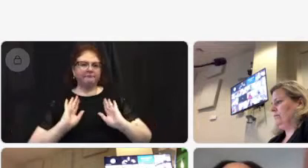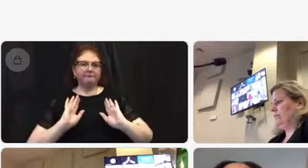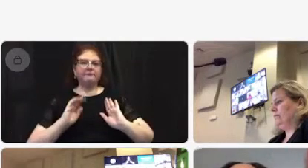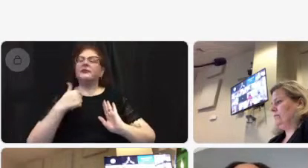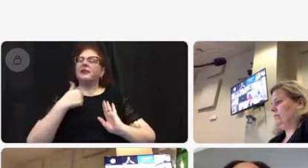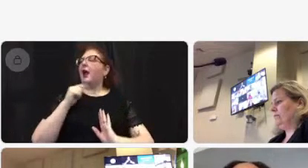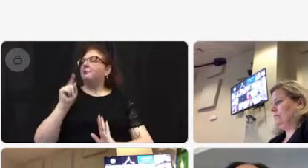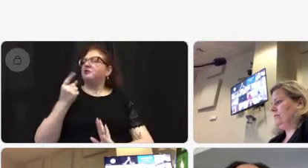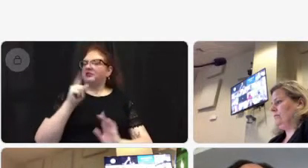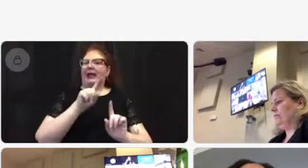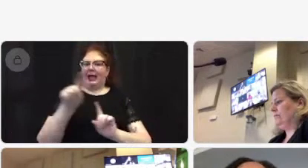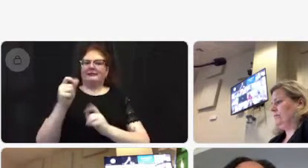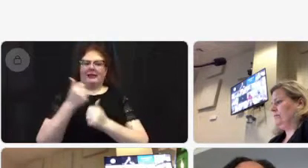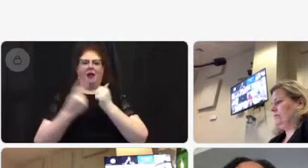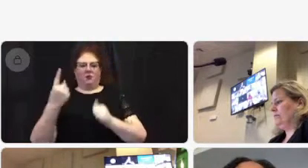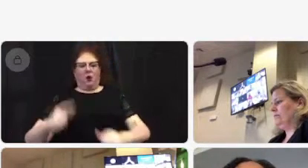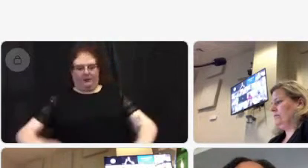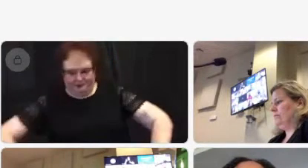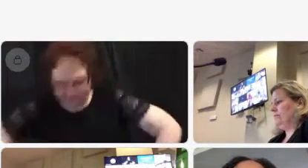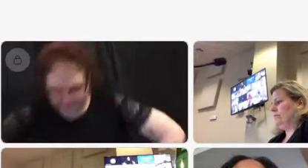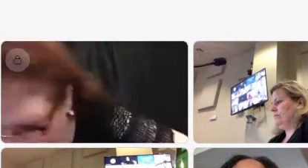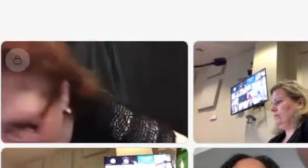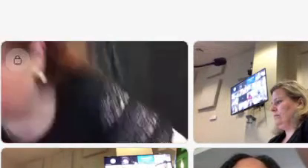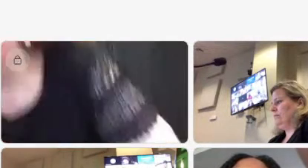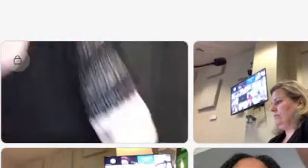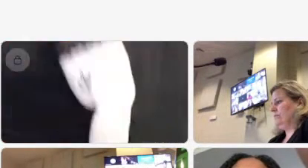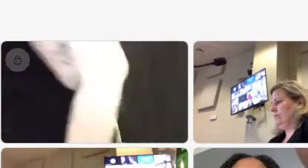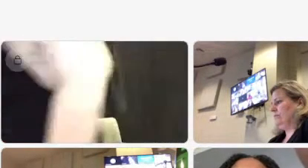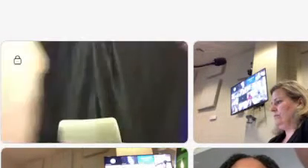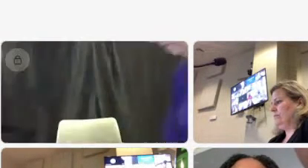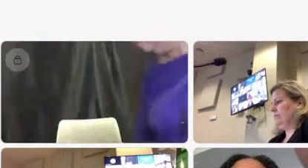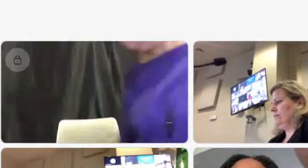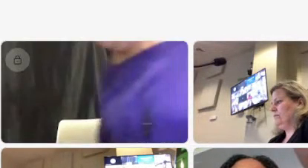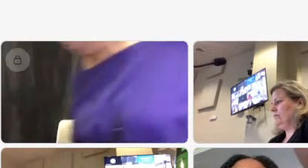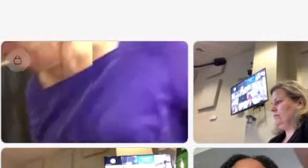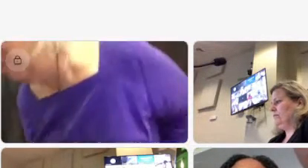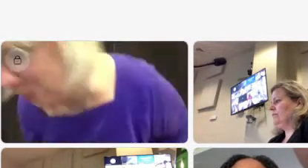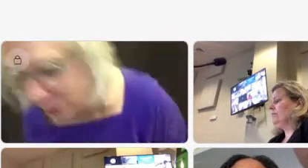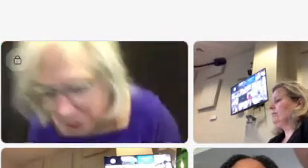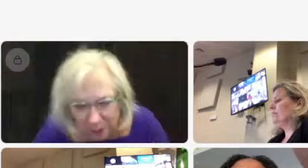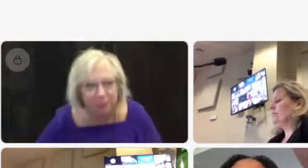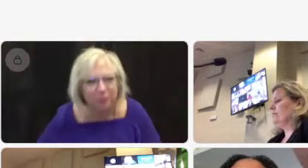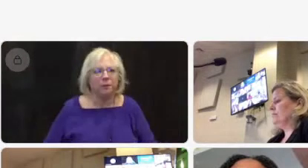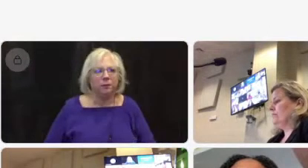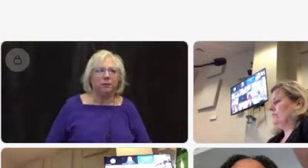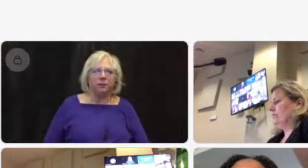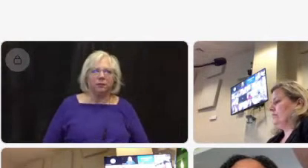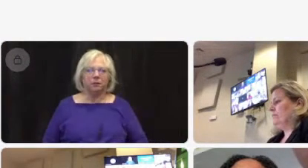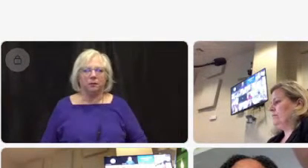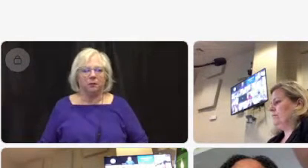everyone. Director Hines? Mayor, I'm kind of following the